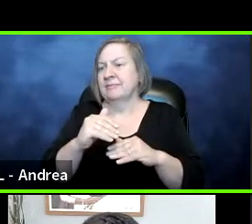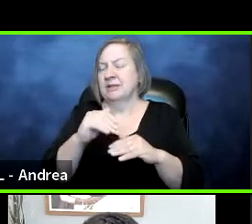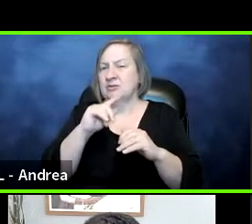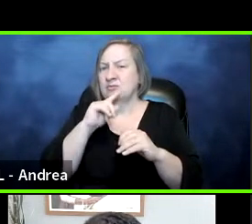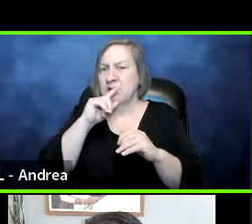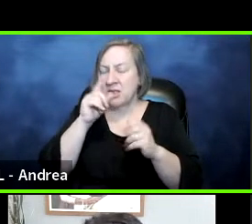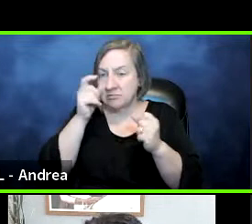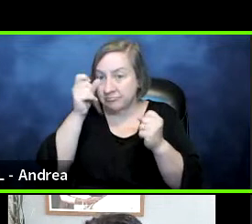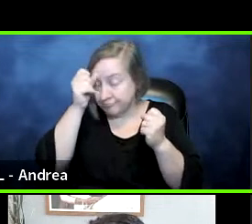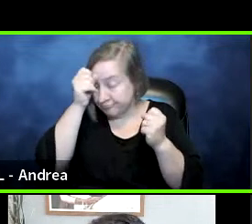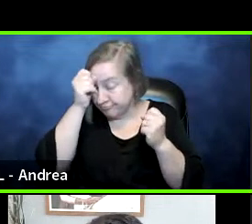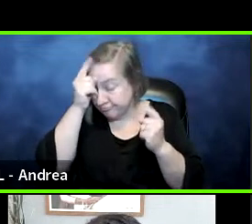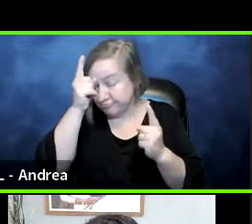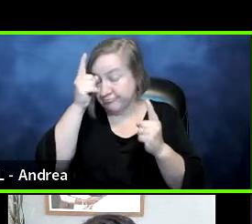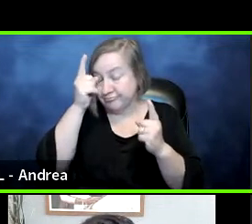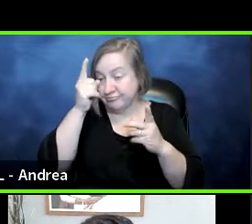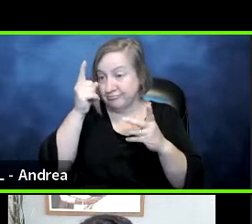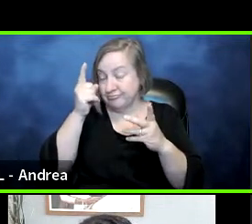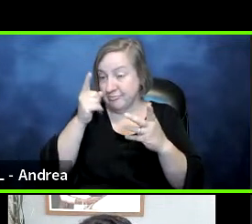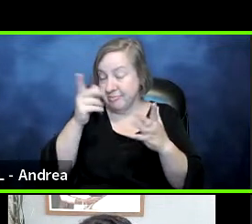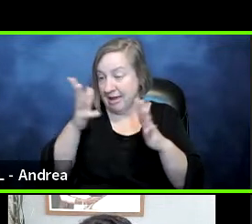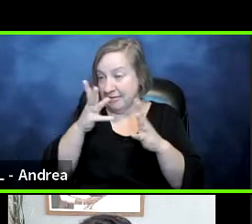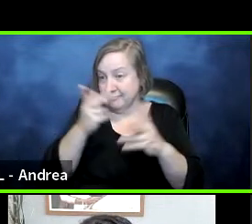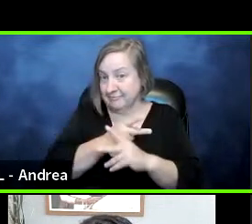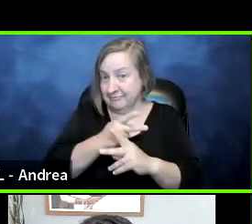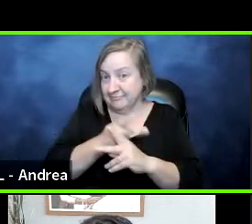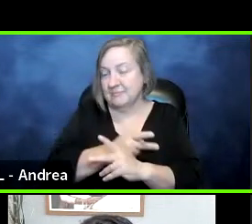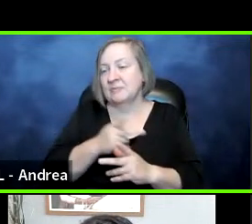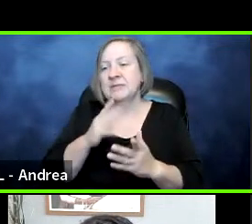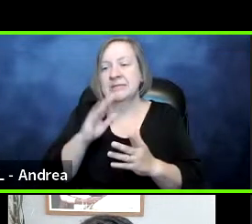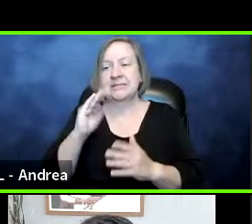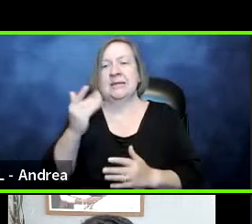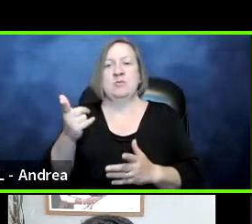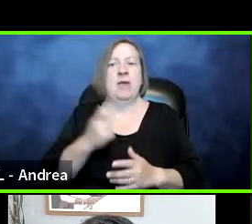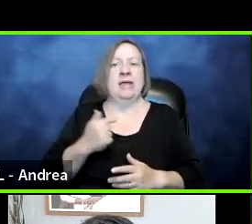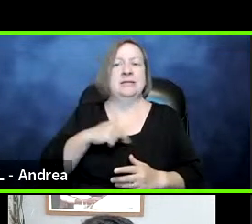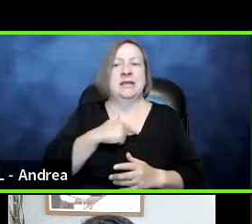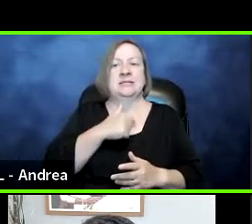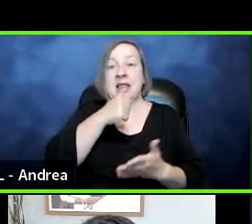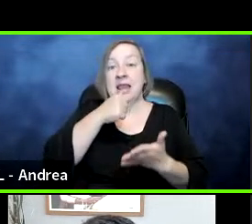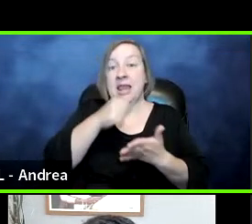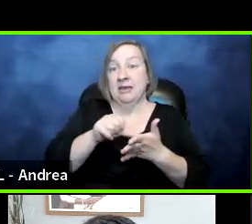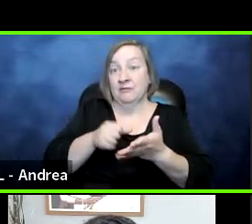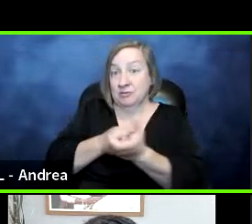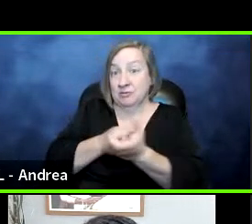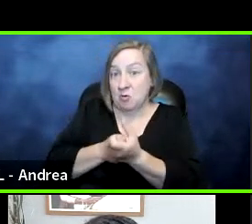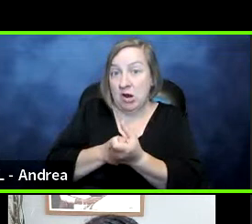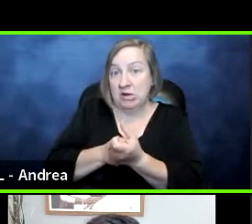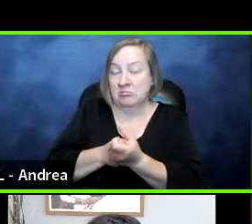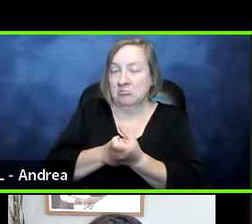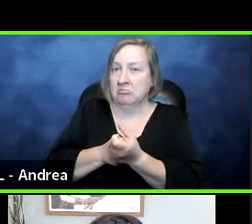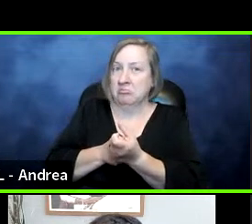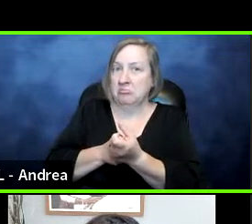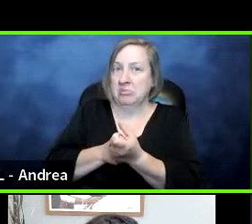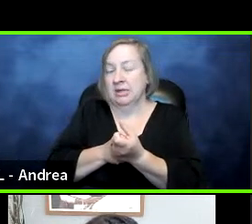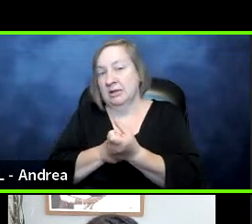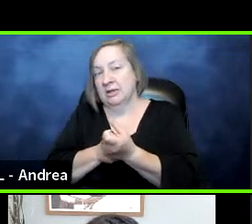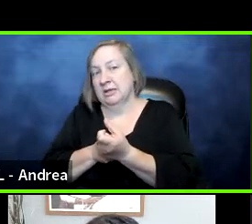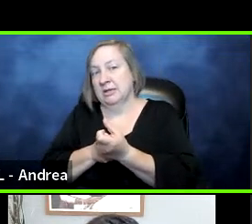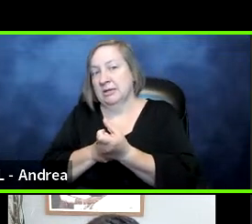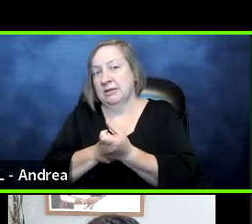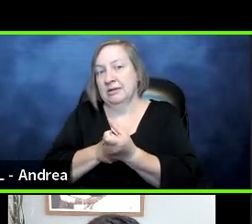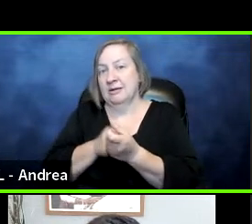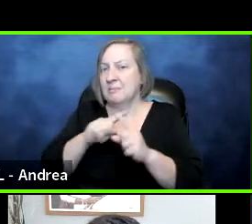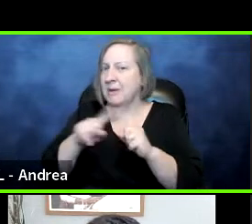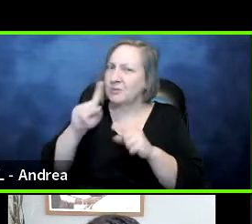that stuff. And then it sounds like you guys are asking us for a letter of support, and apparently legally you guys can't